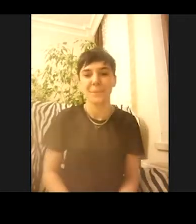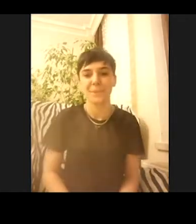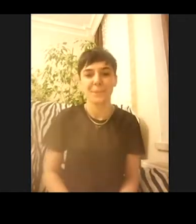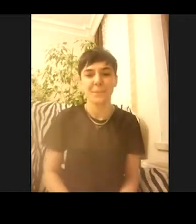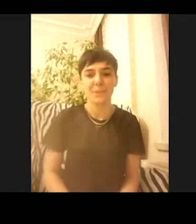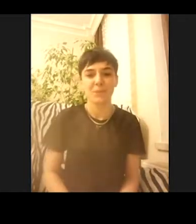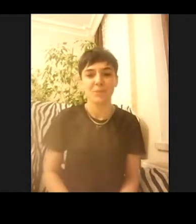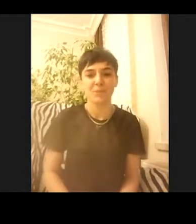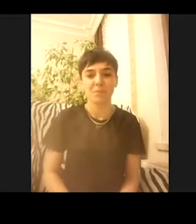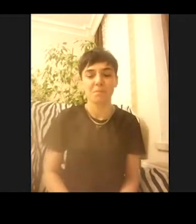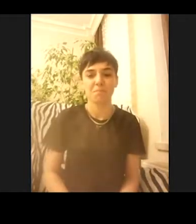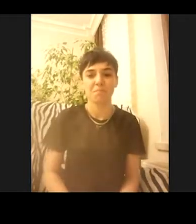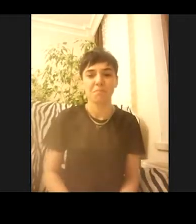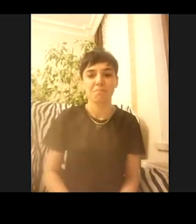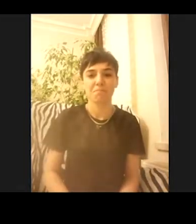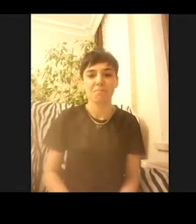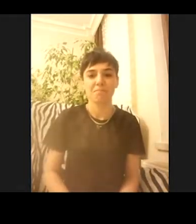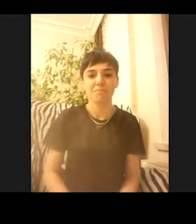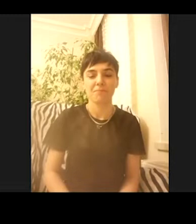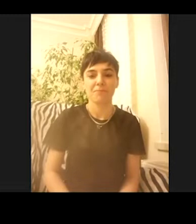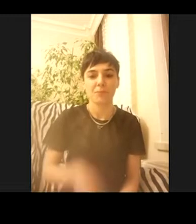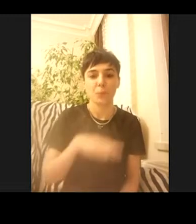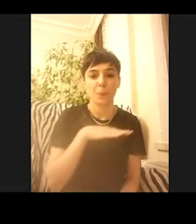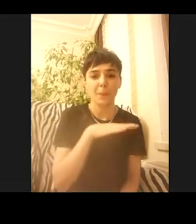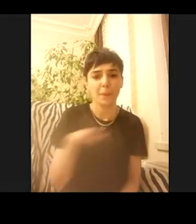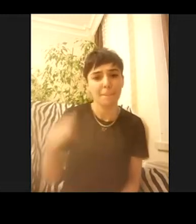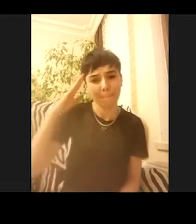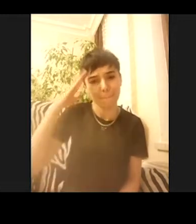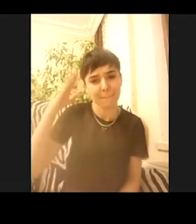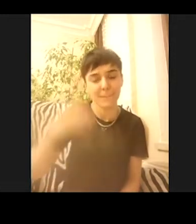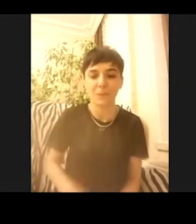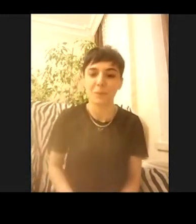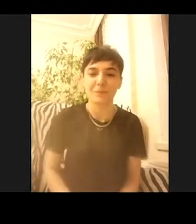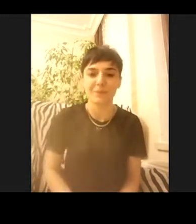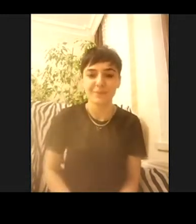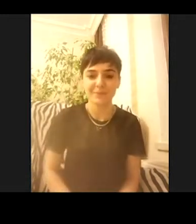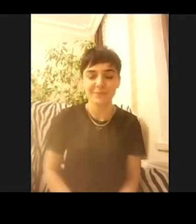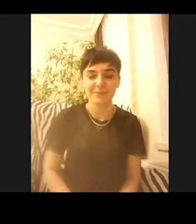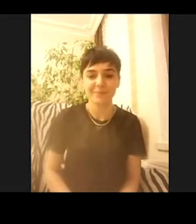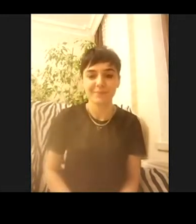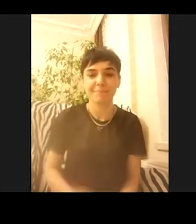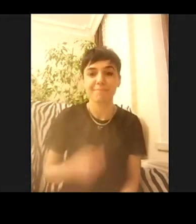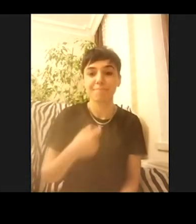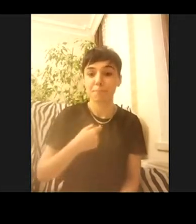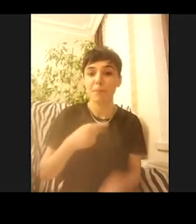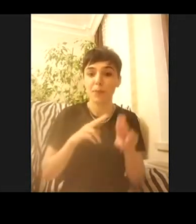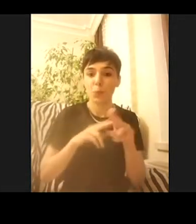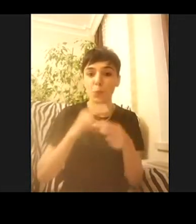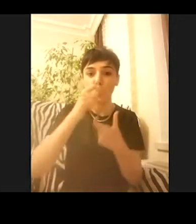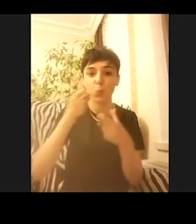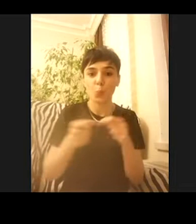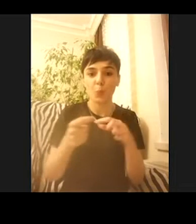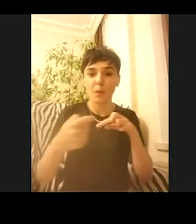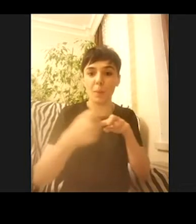Turkey, 10 points. Hello, everyone. This is 𝘗𝘯𝘪𝘥𝘦. I am the coordinator of Through the Window project, and welcome. I would